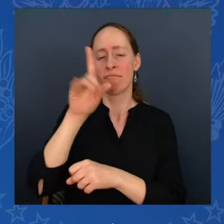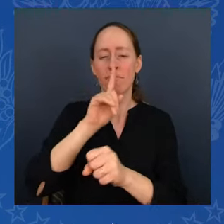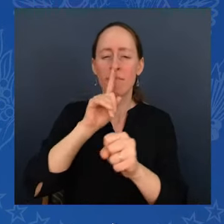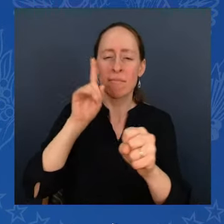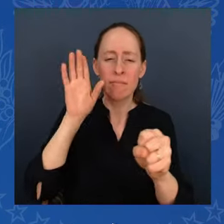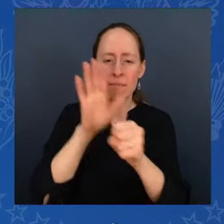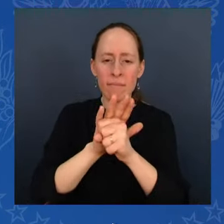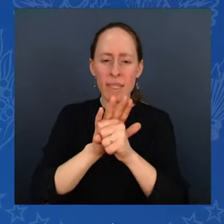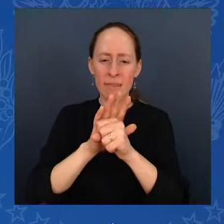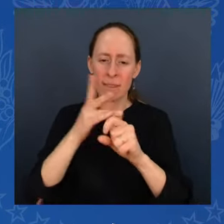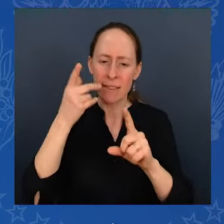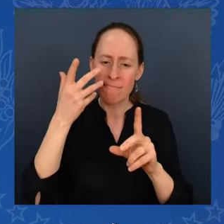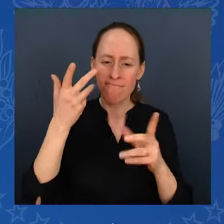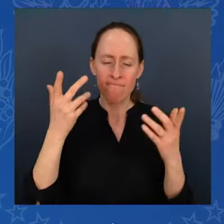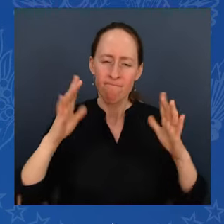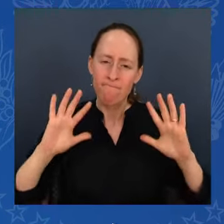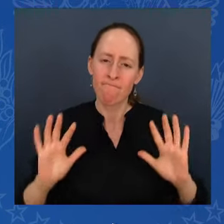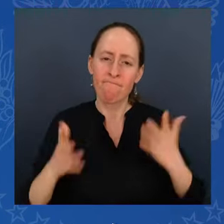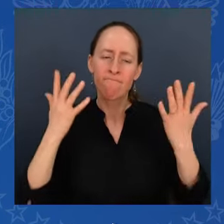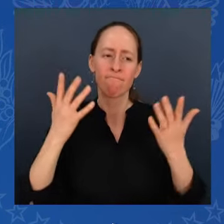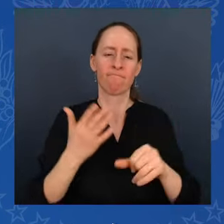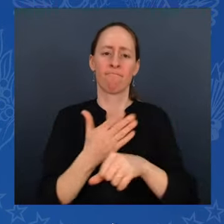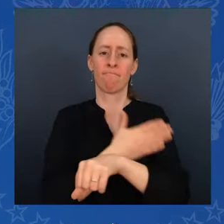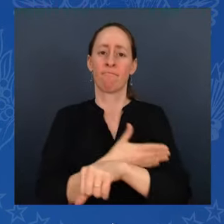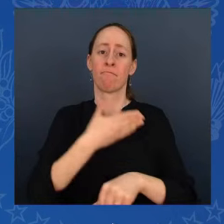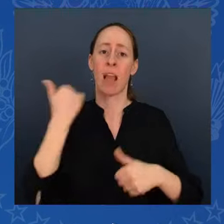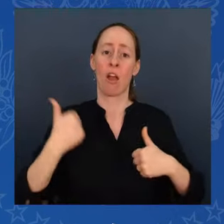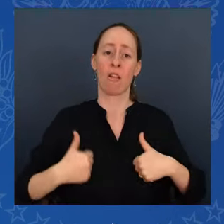hire our first employee,